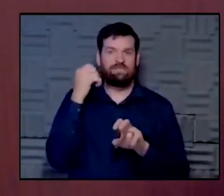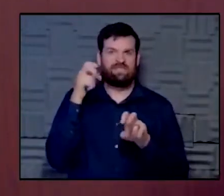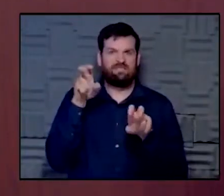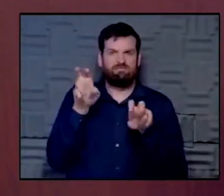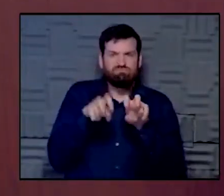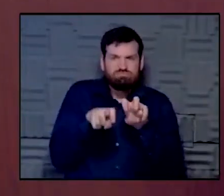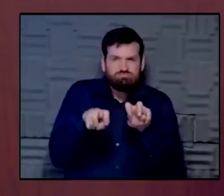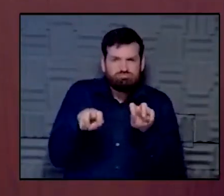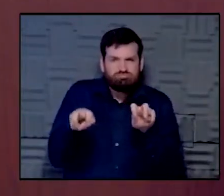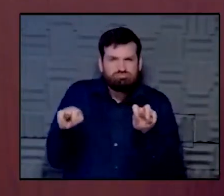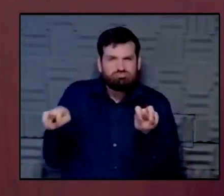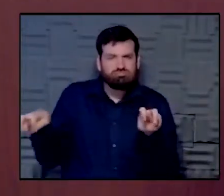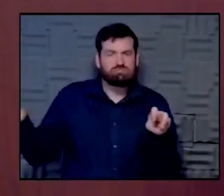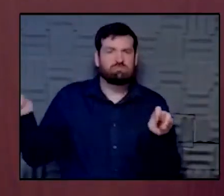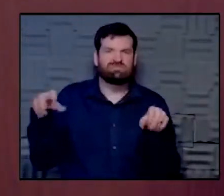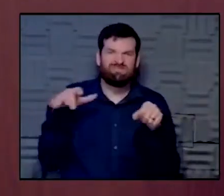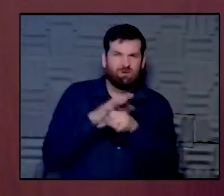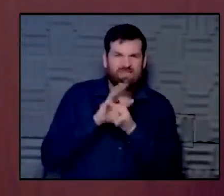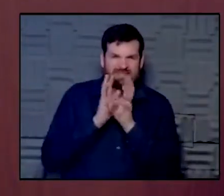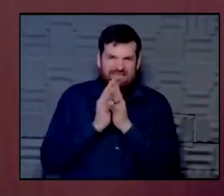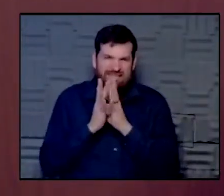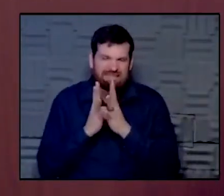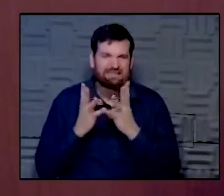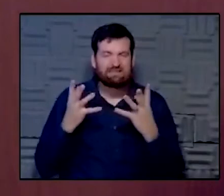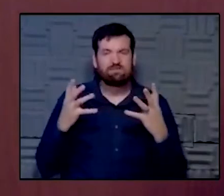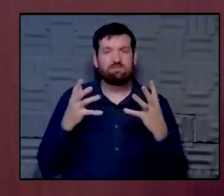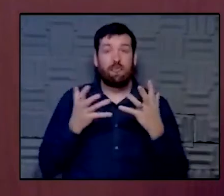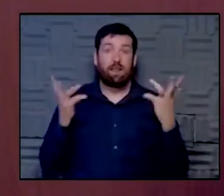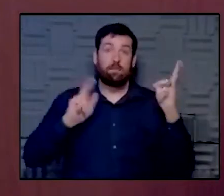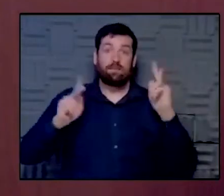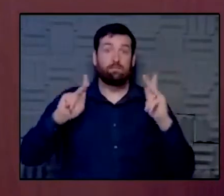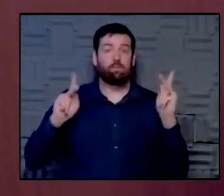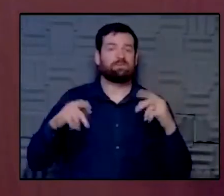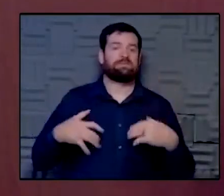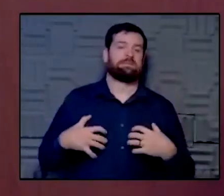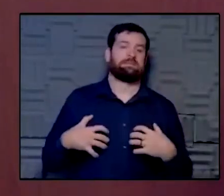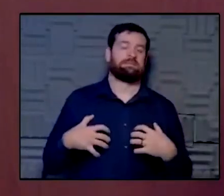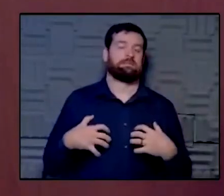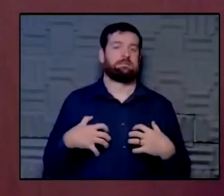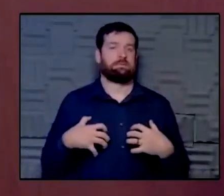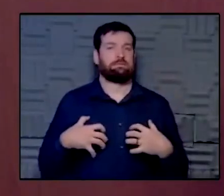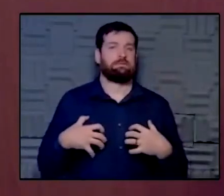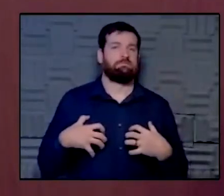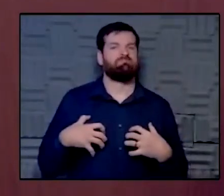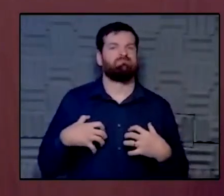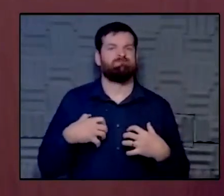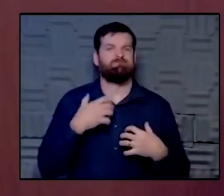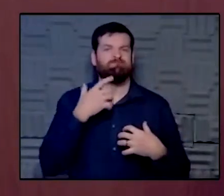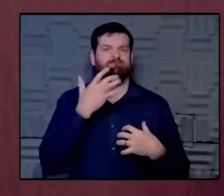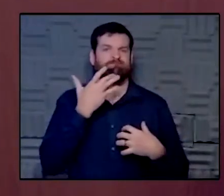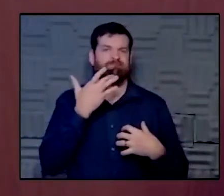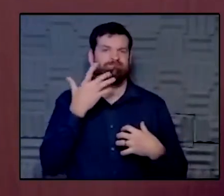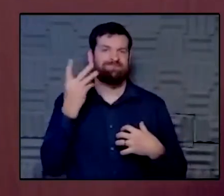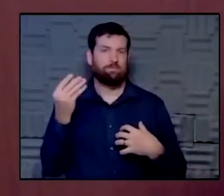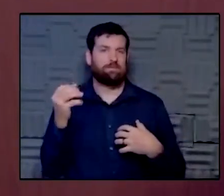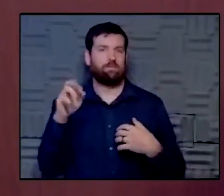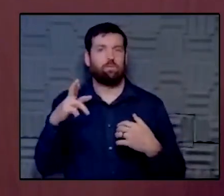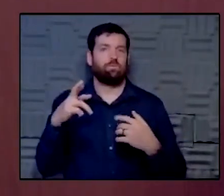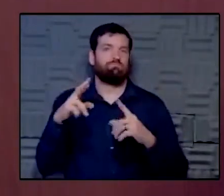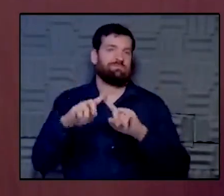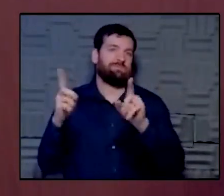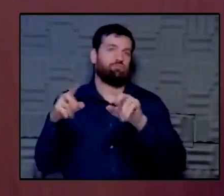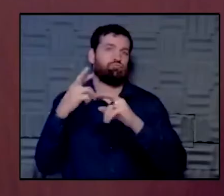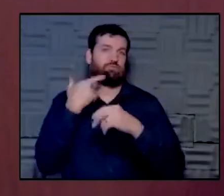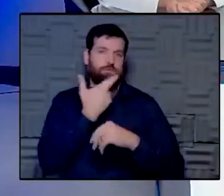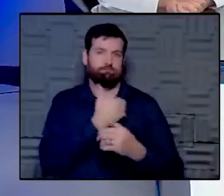really close together, if it's really a lot of people in there, Yeah. I probably would choose to either eat outdoors or go to a